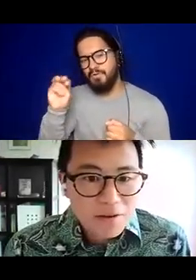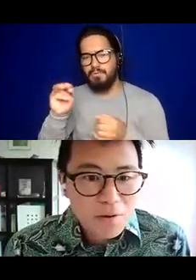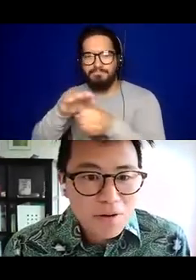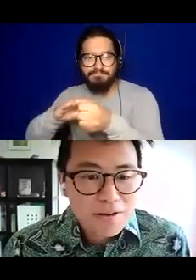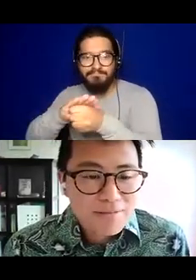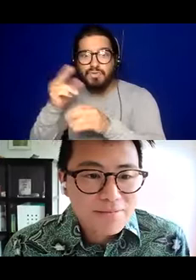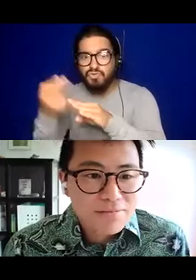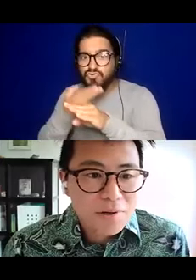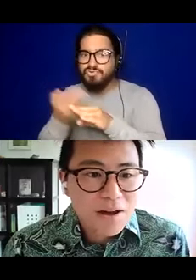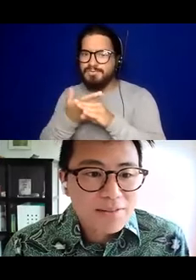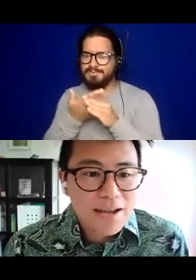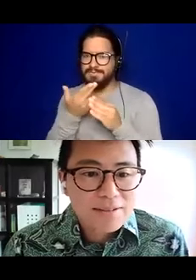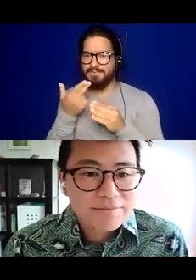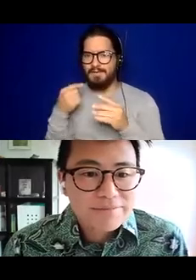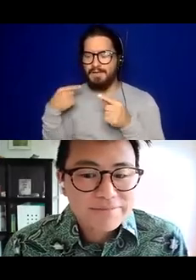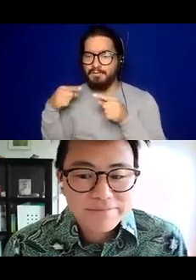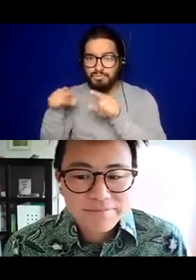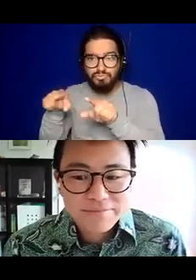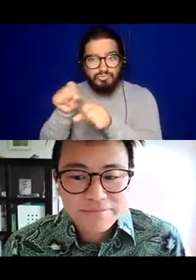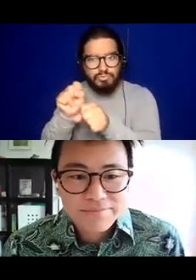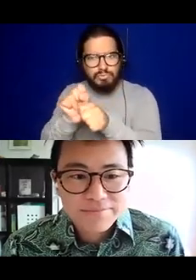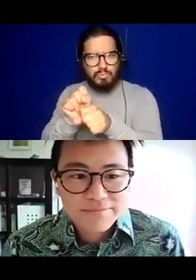in your current work online?